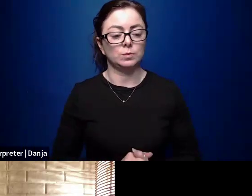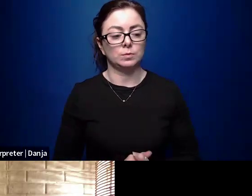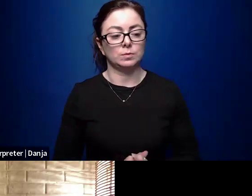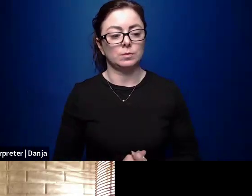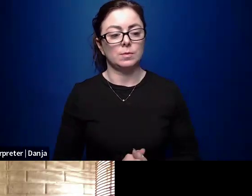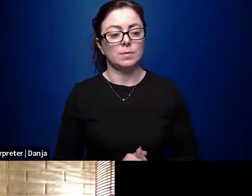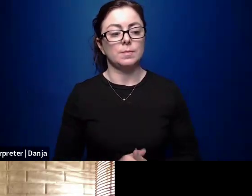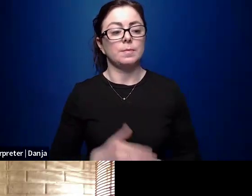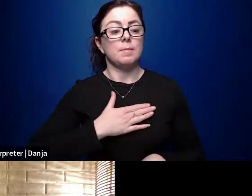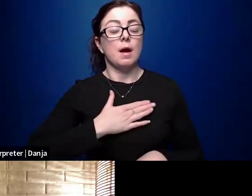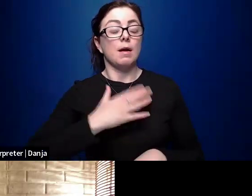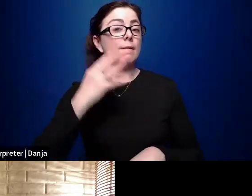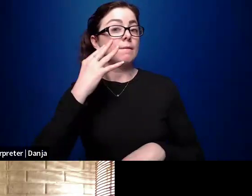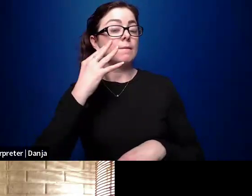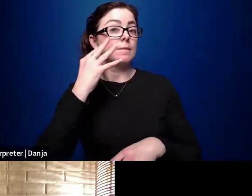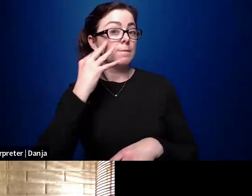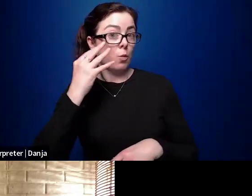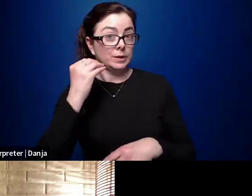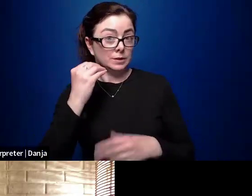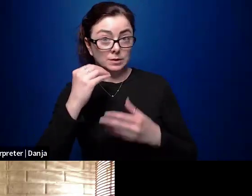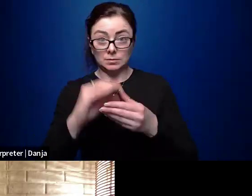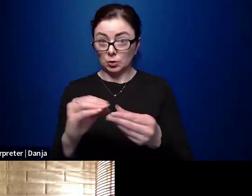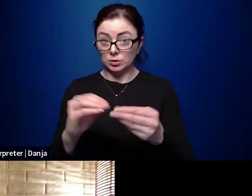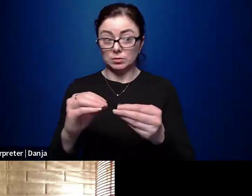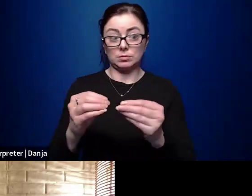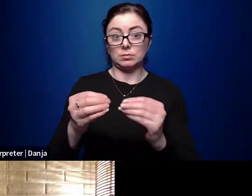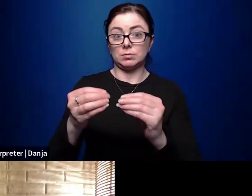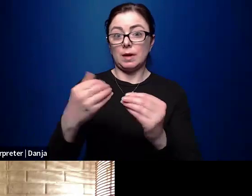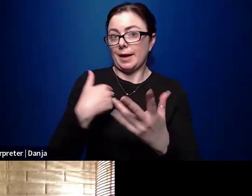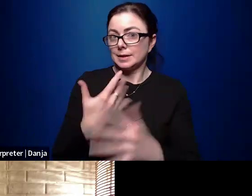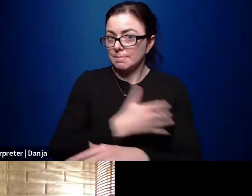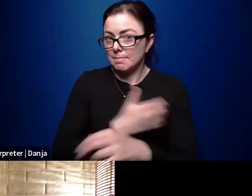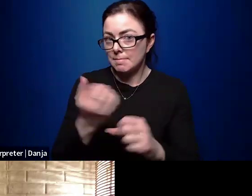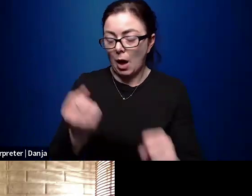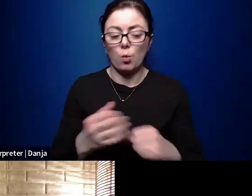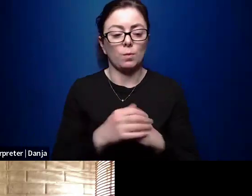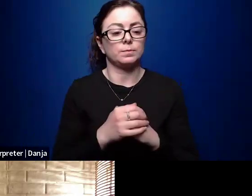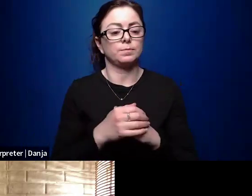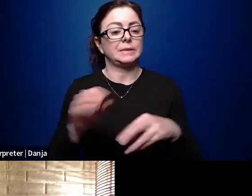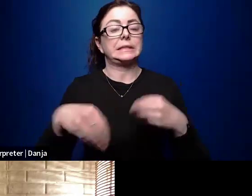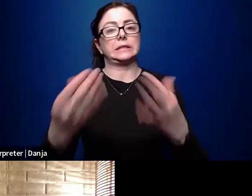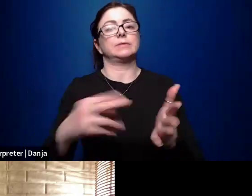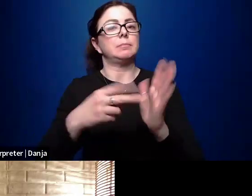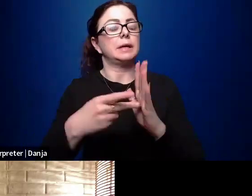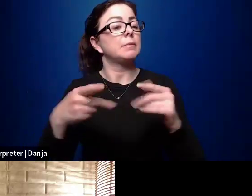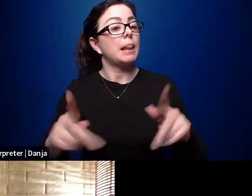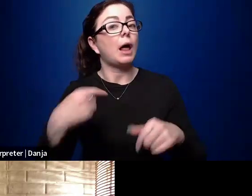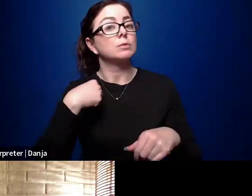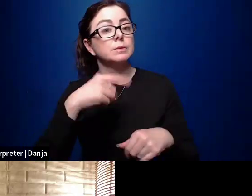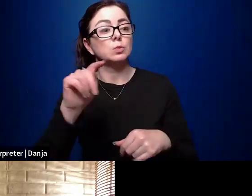My voice has power, gives meaning, allows me to be seen and